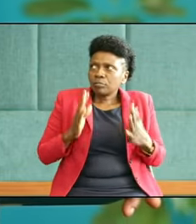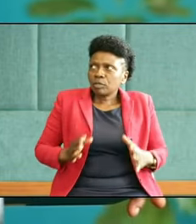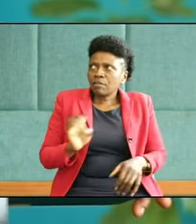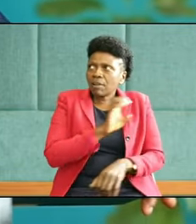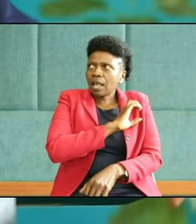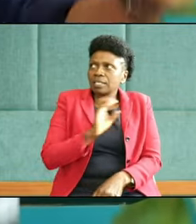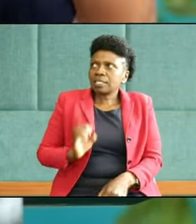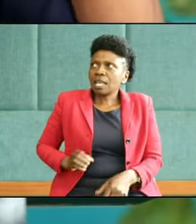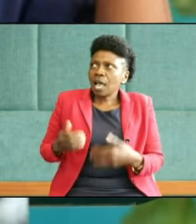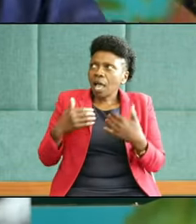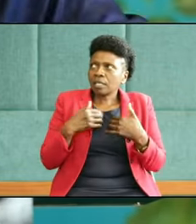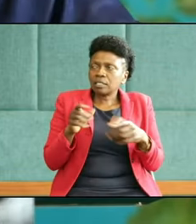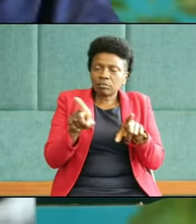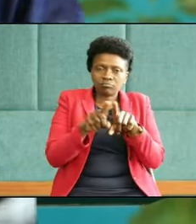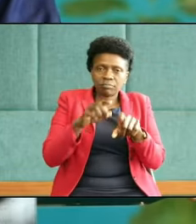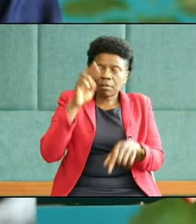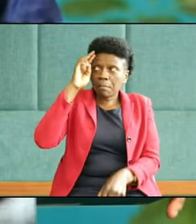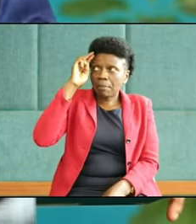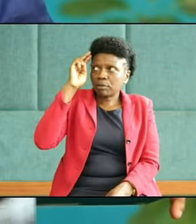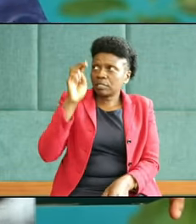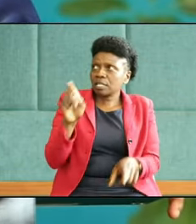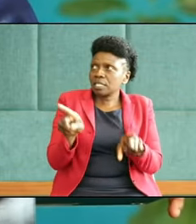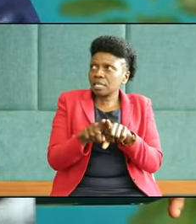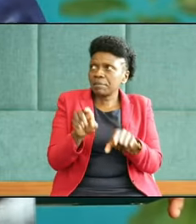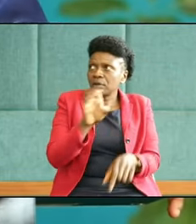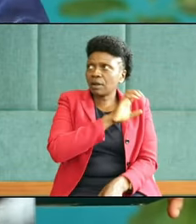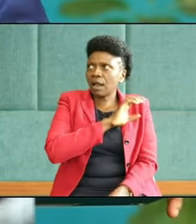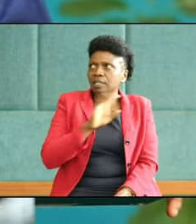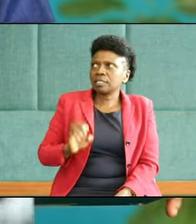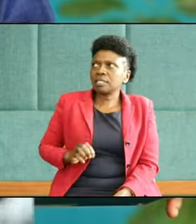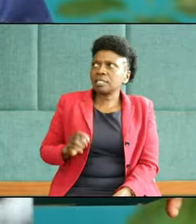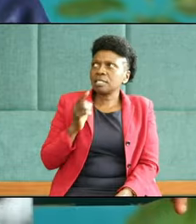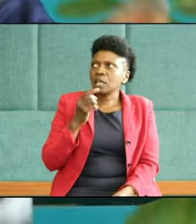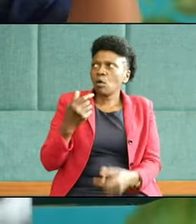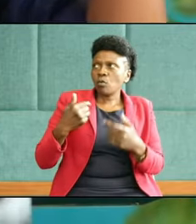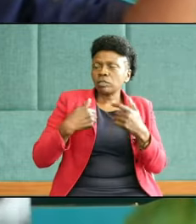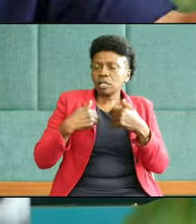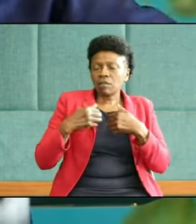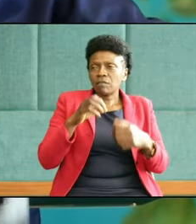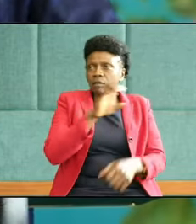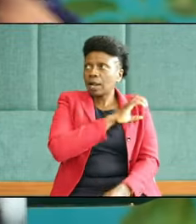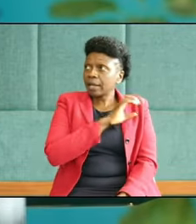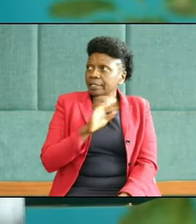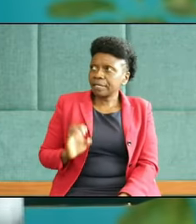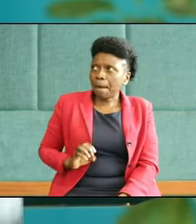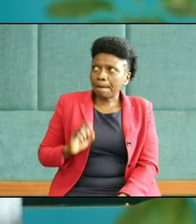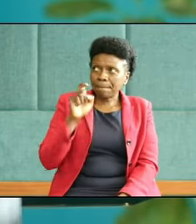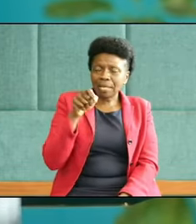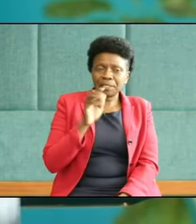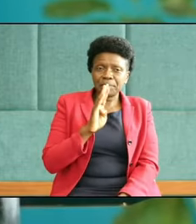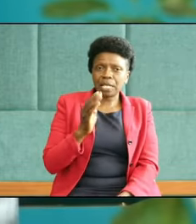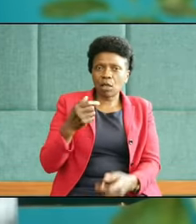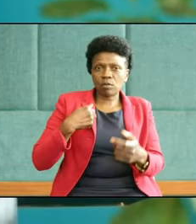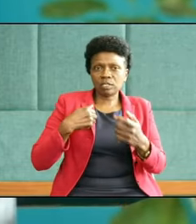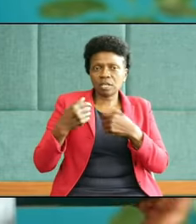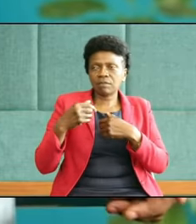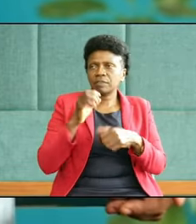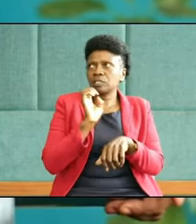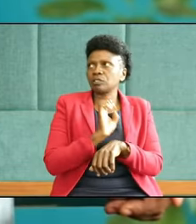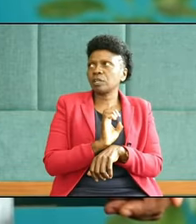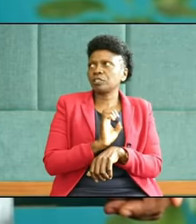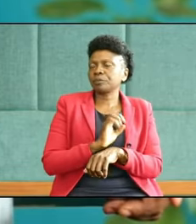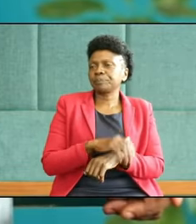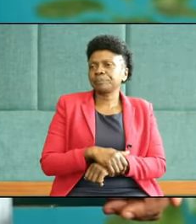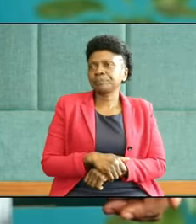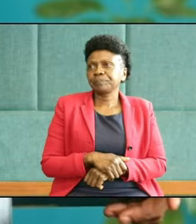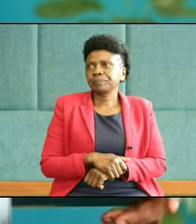of Christ has the same purpose as Christ. The concern of Christ must be the concern of